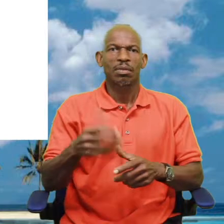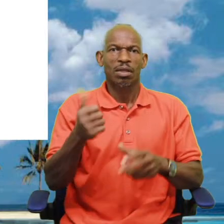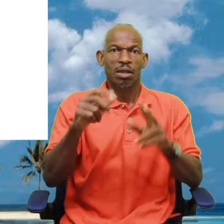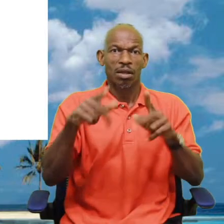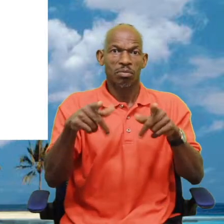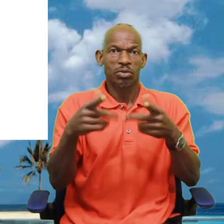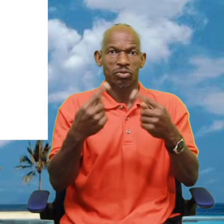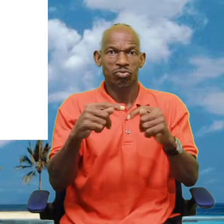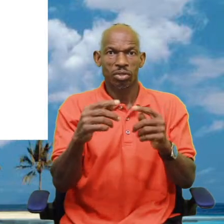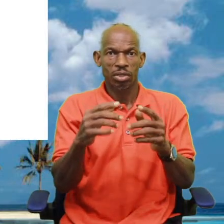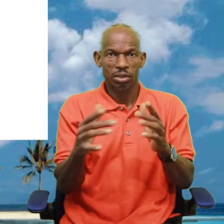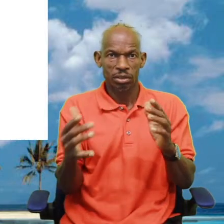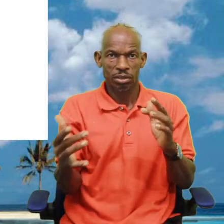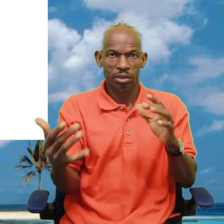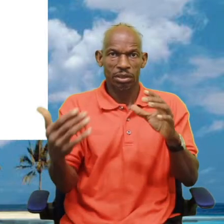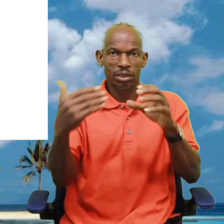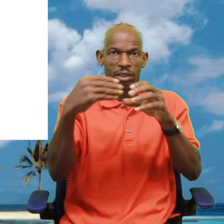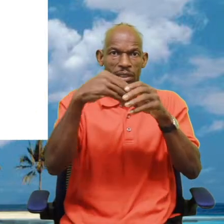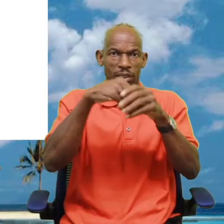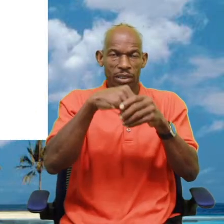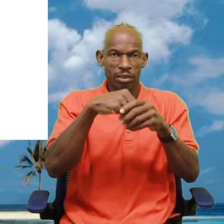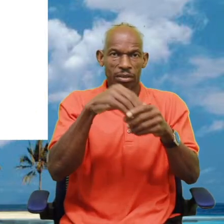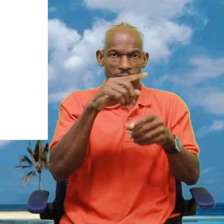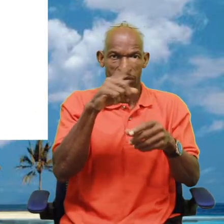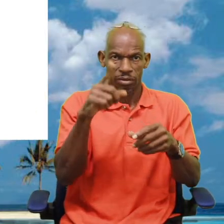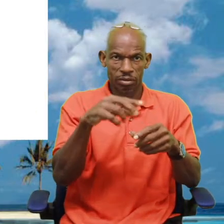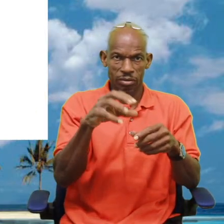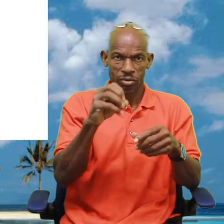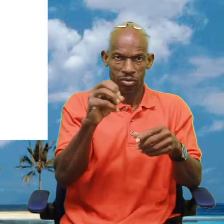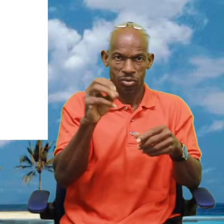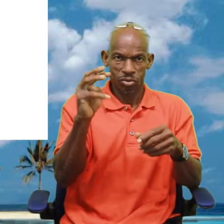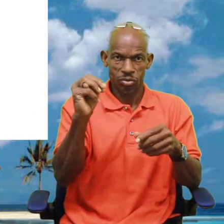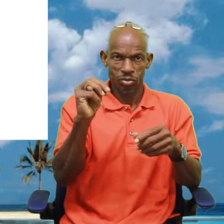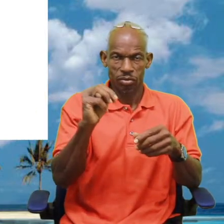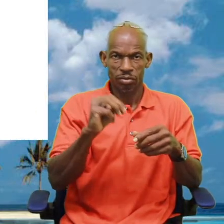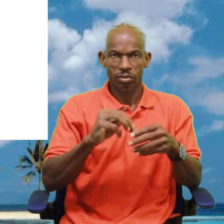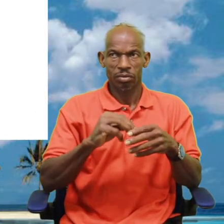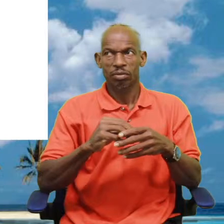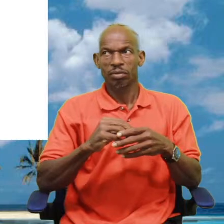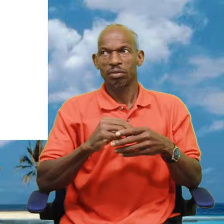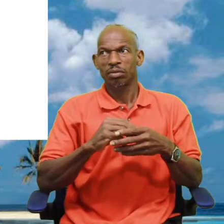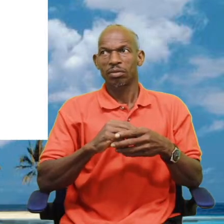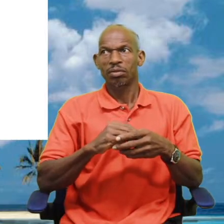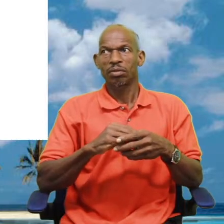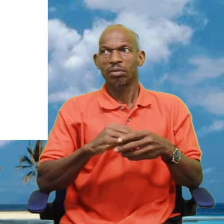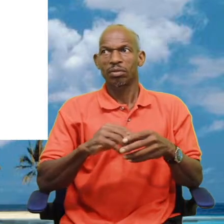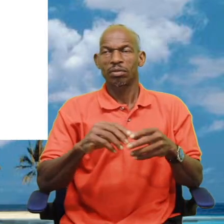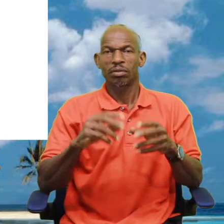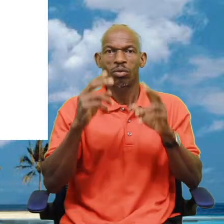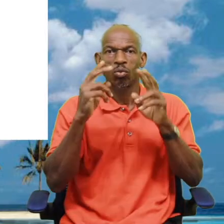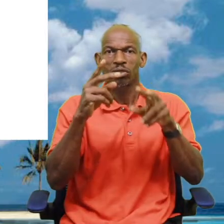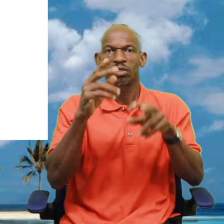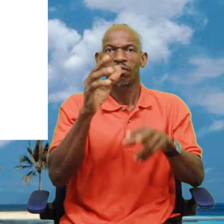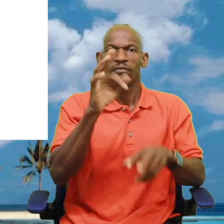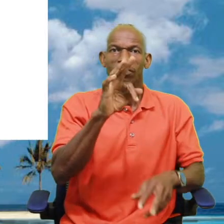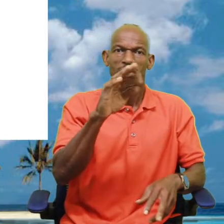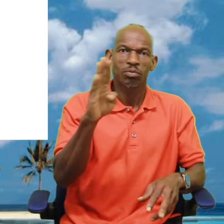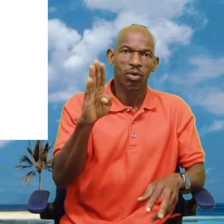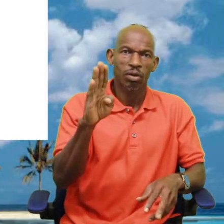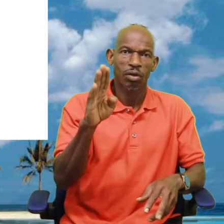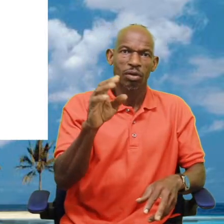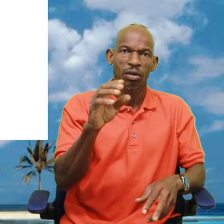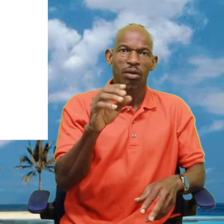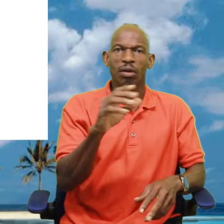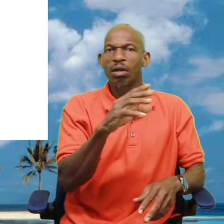you if you cannot get on to the Zoom class, you could get on to us on Facebook or on